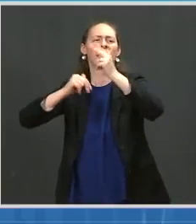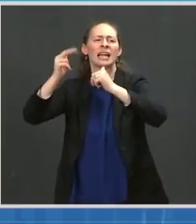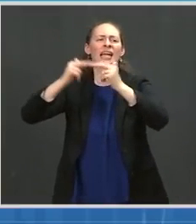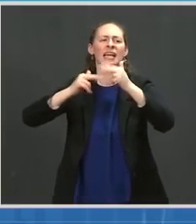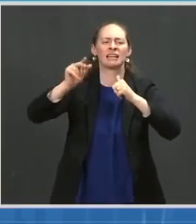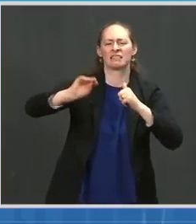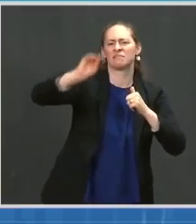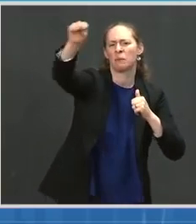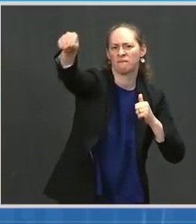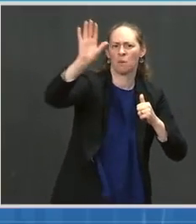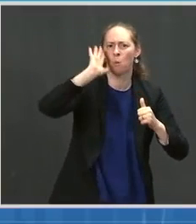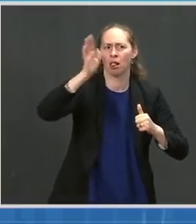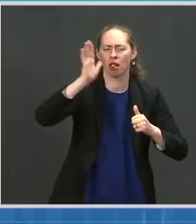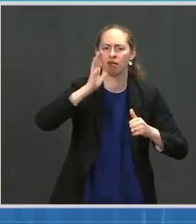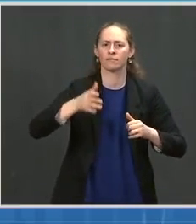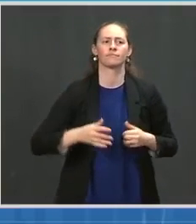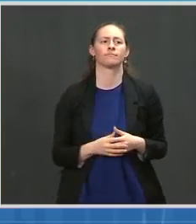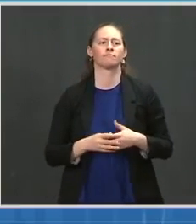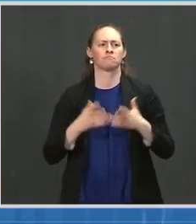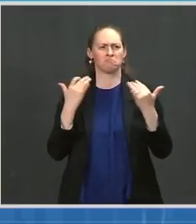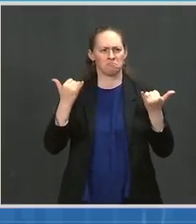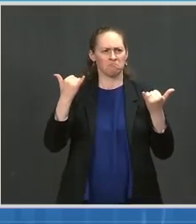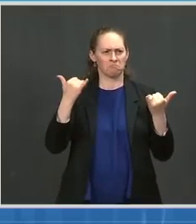think I covered the bulk of your questions there.